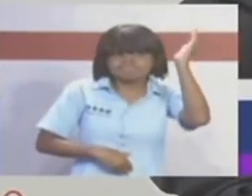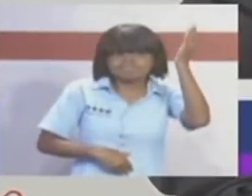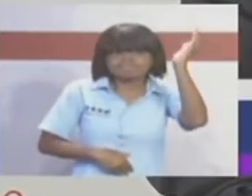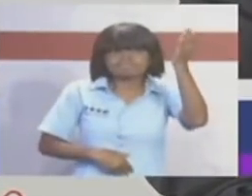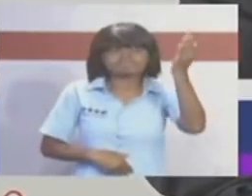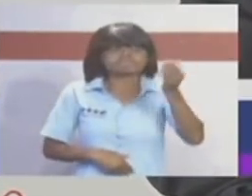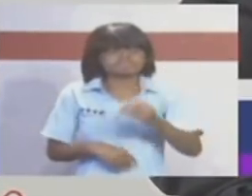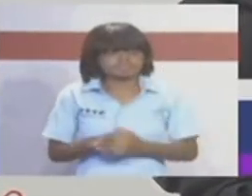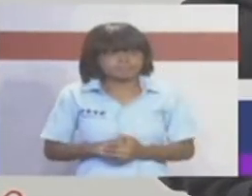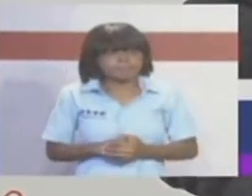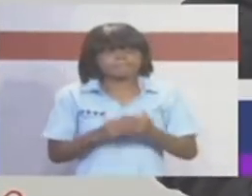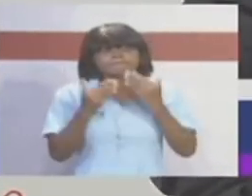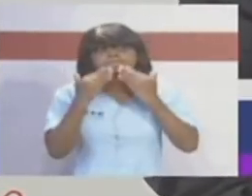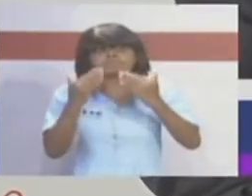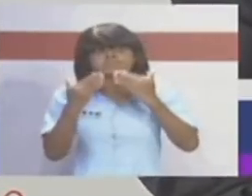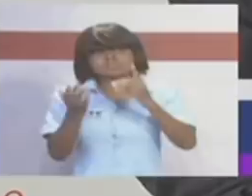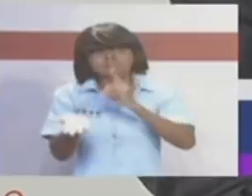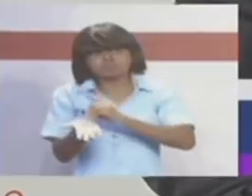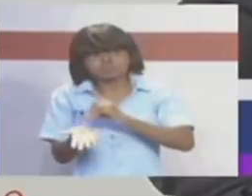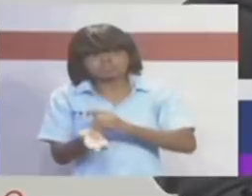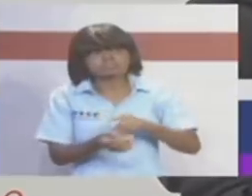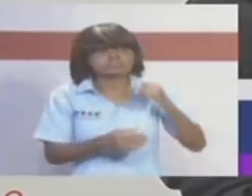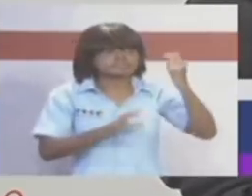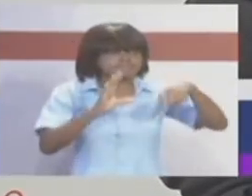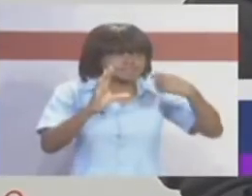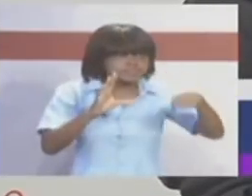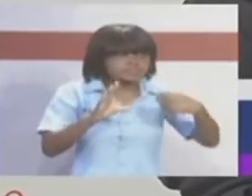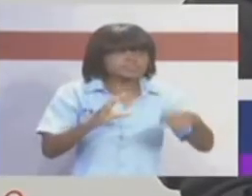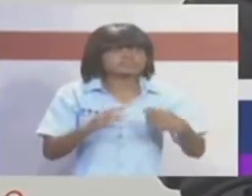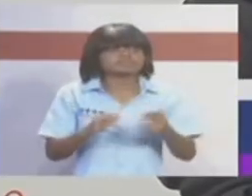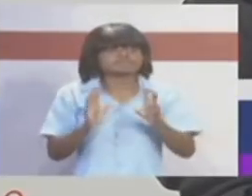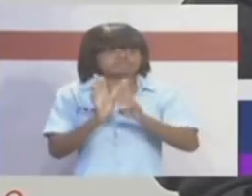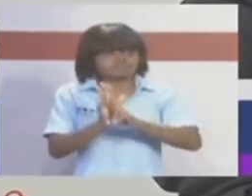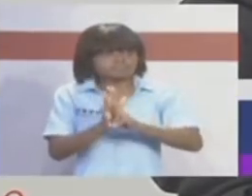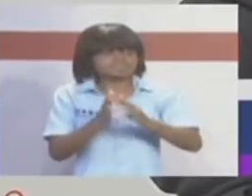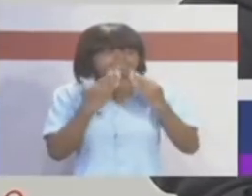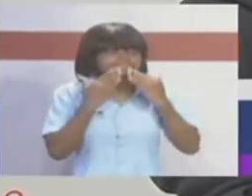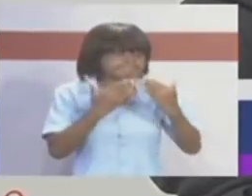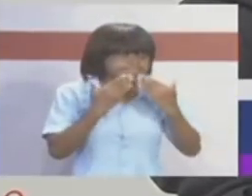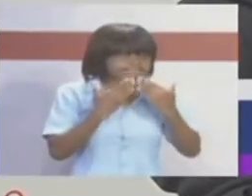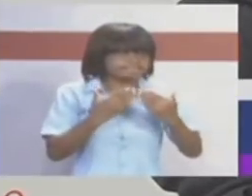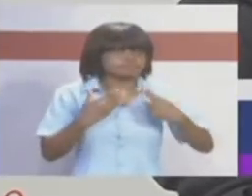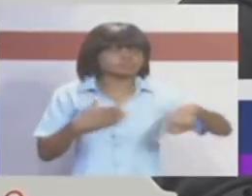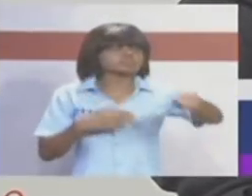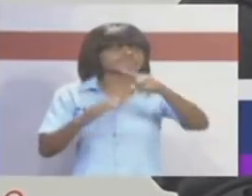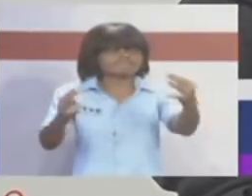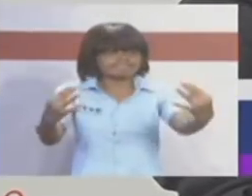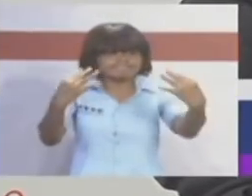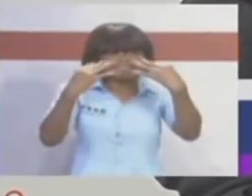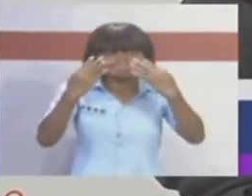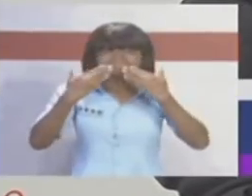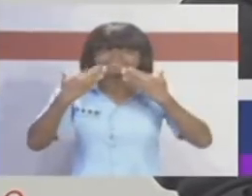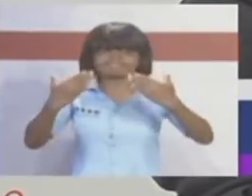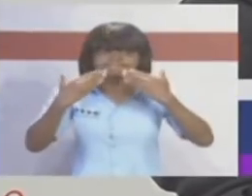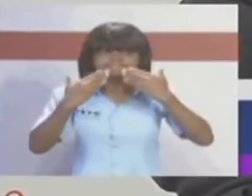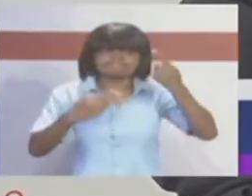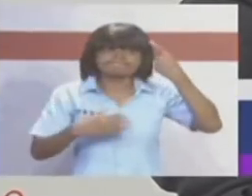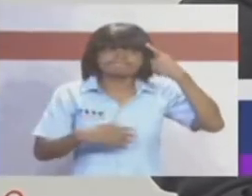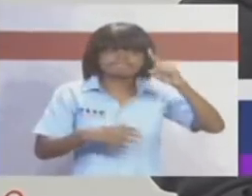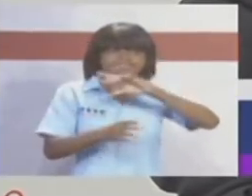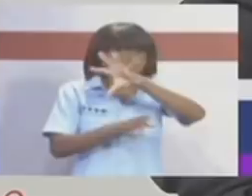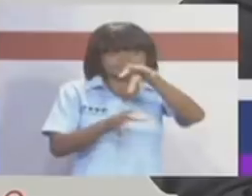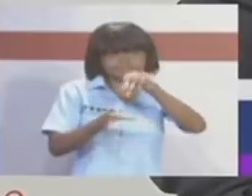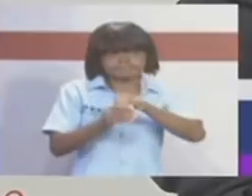Mohammed. Our media representatives, thank you very much. And you, our viewing and listening public, thank you for being part of today's